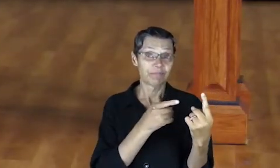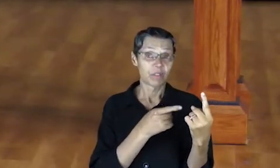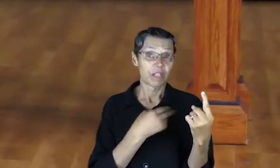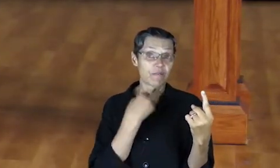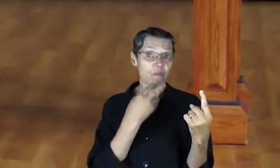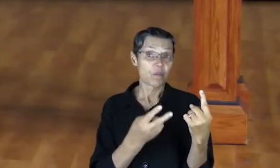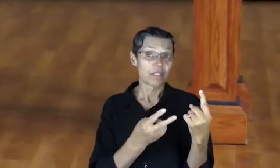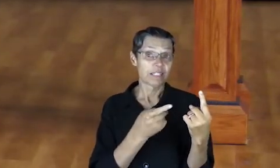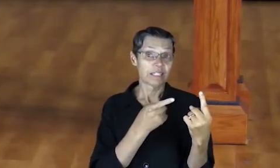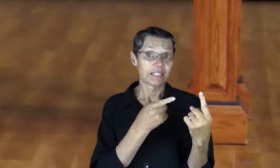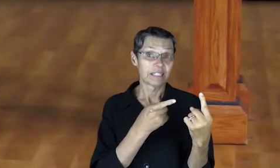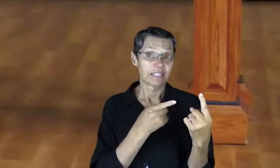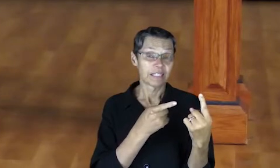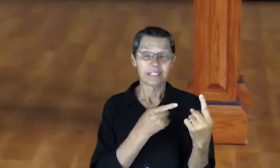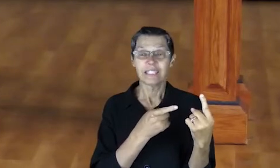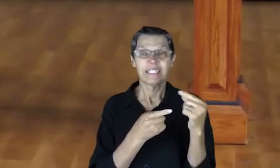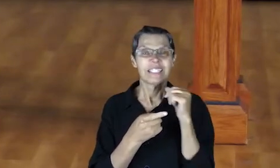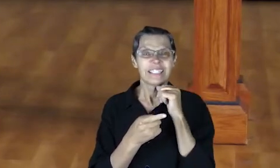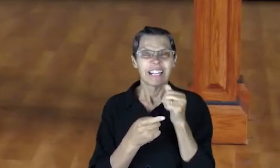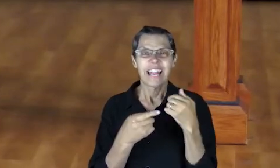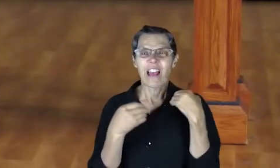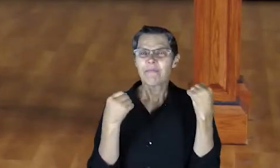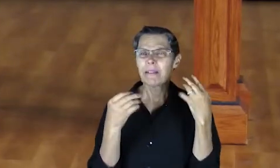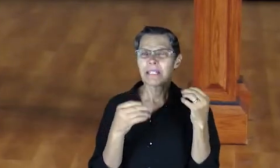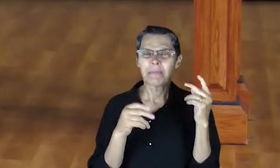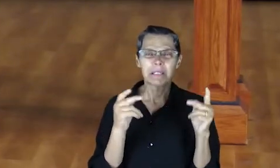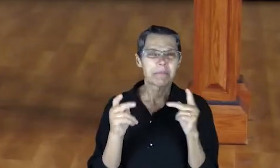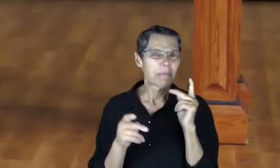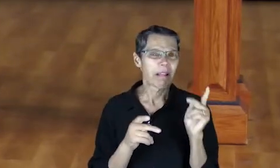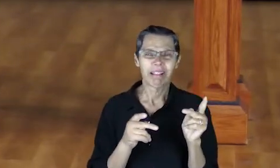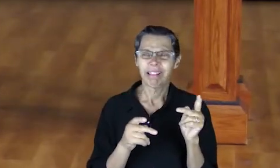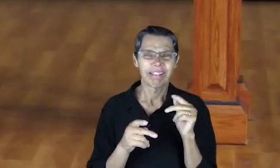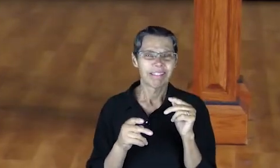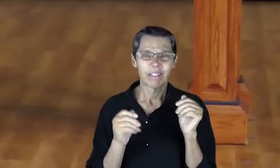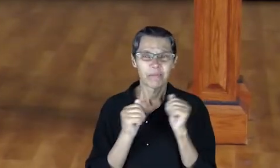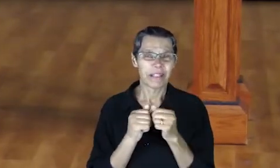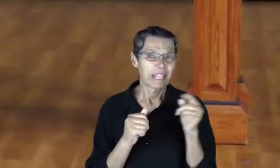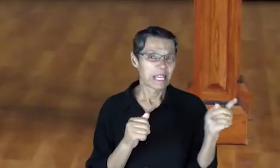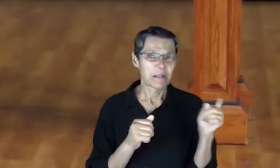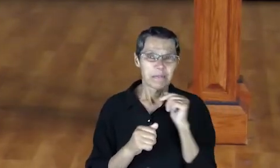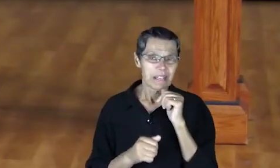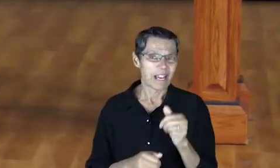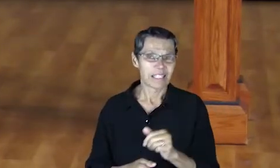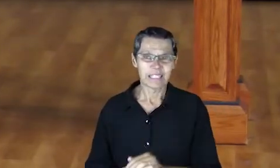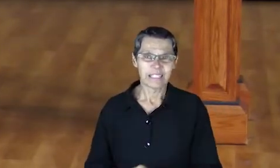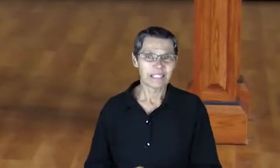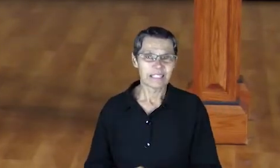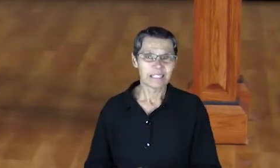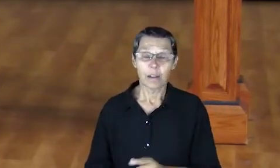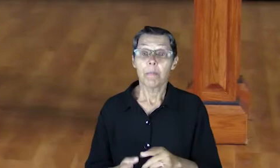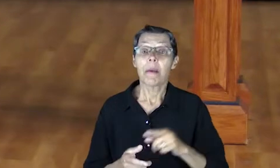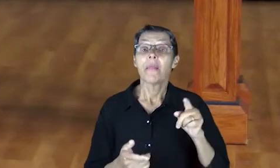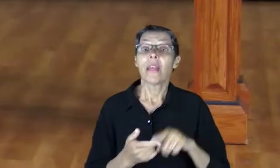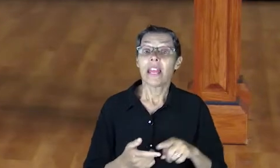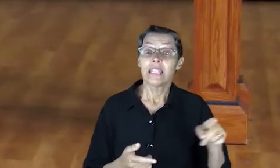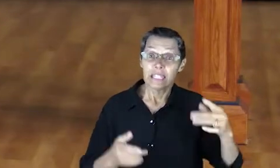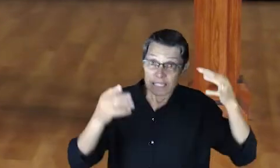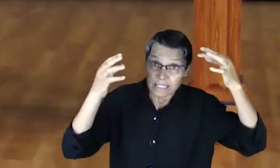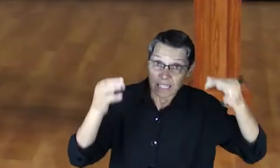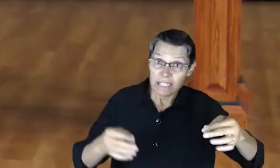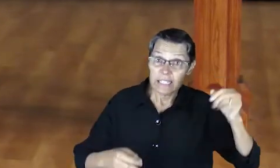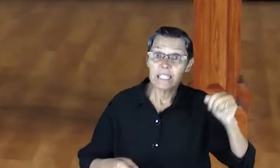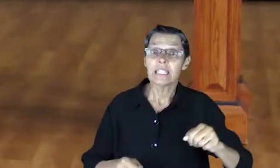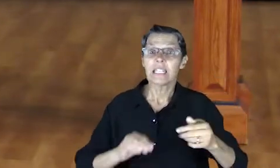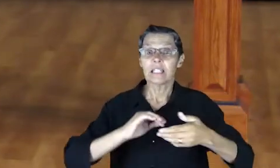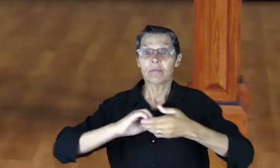many people as together they might. And somehow in the midst of that, he decides he needs colleagues, he needs